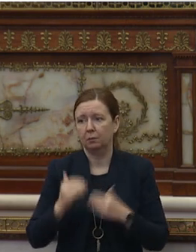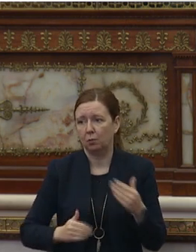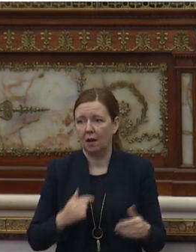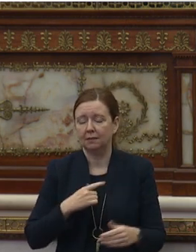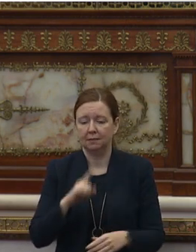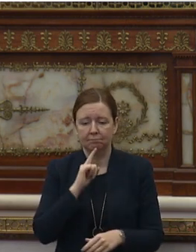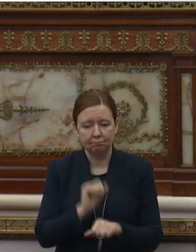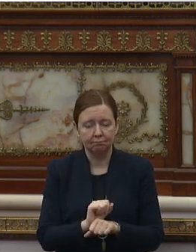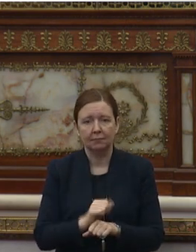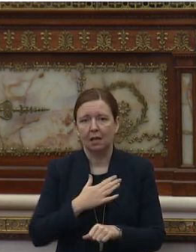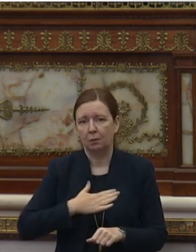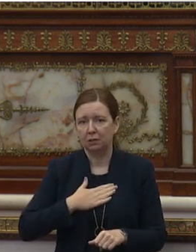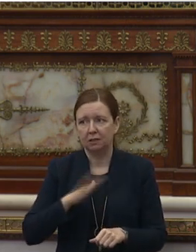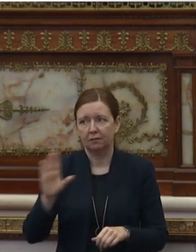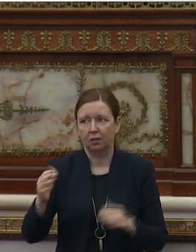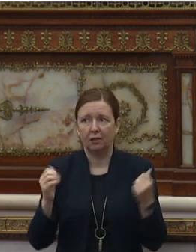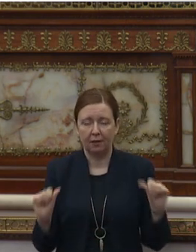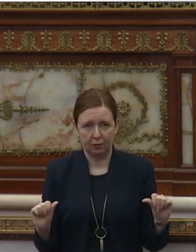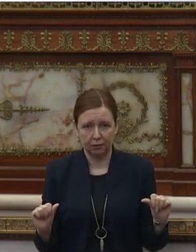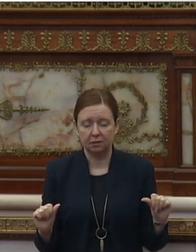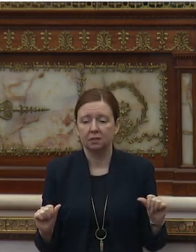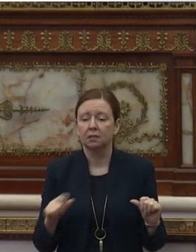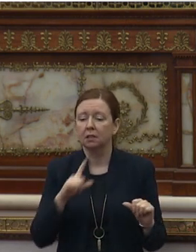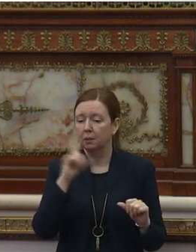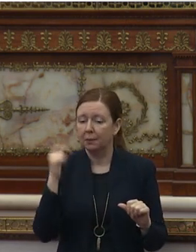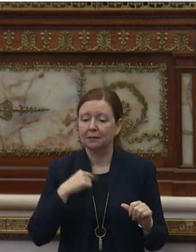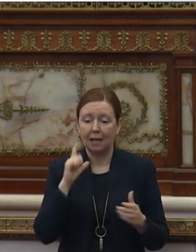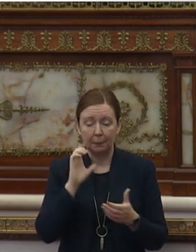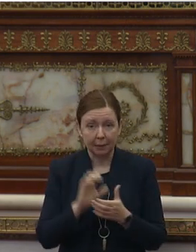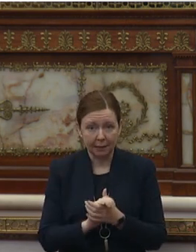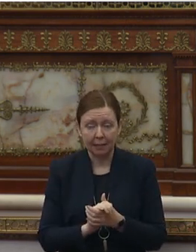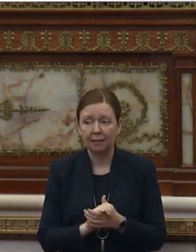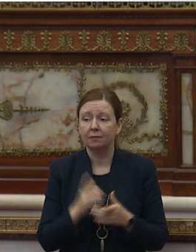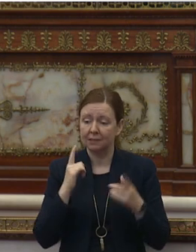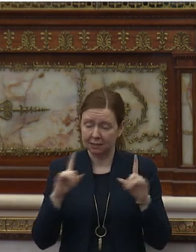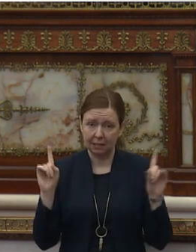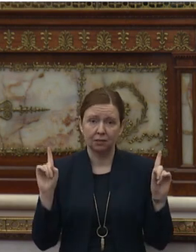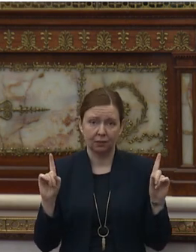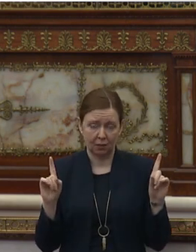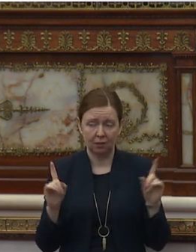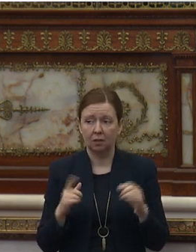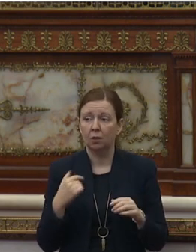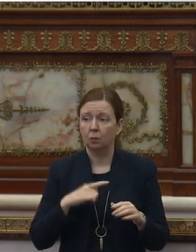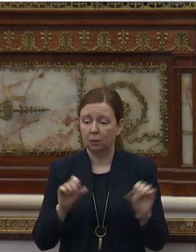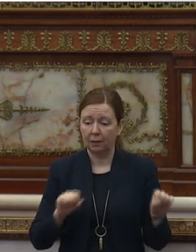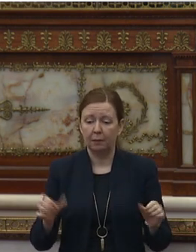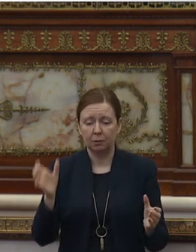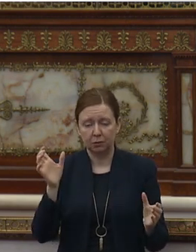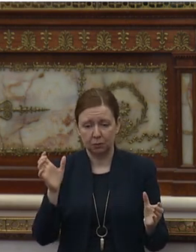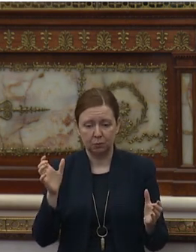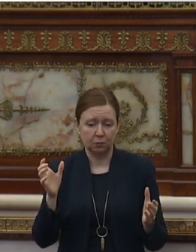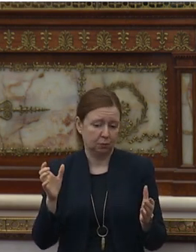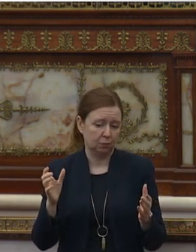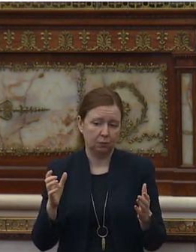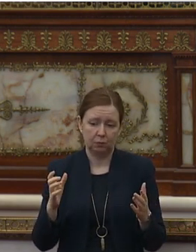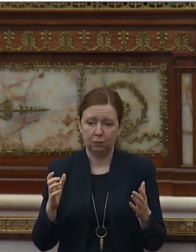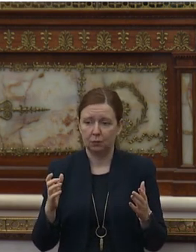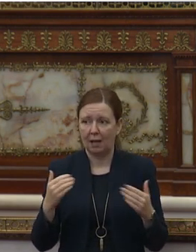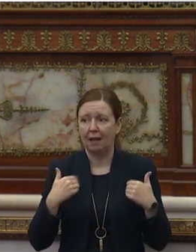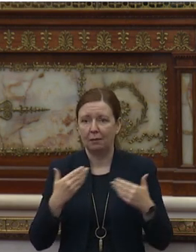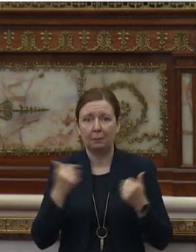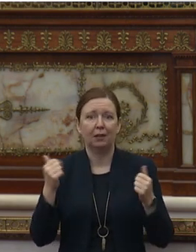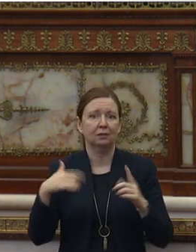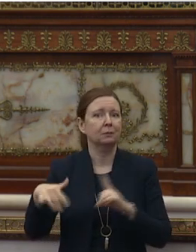am truly appreciative of her efforts because I believe they were successful. We were able to get to a better space and